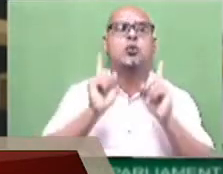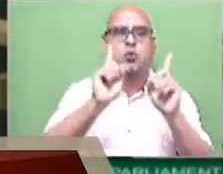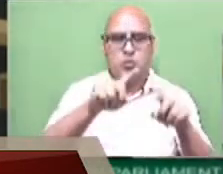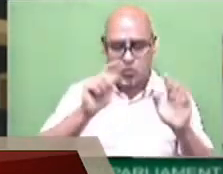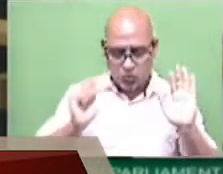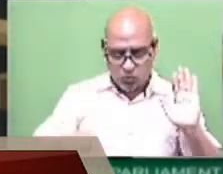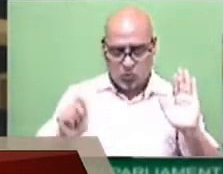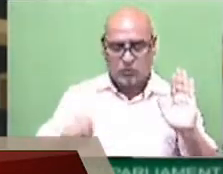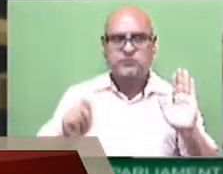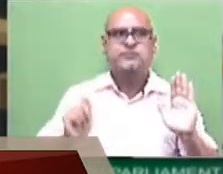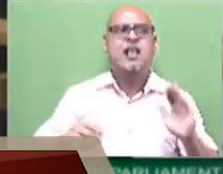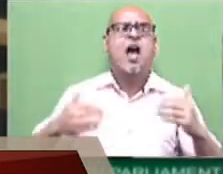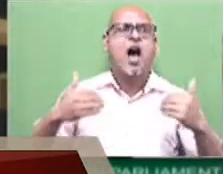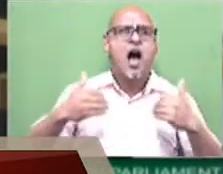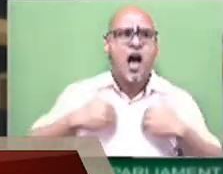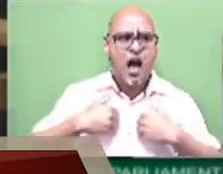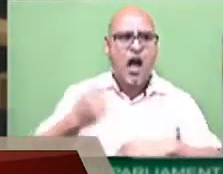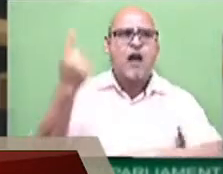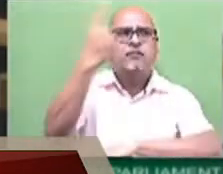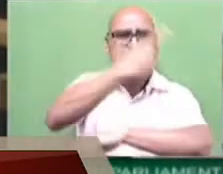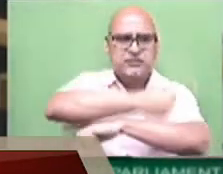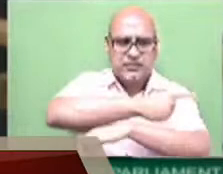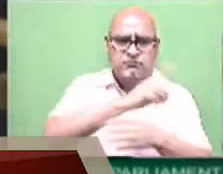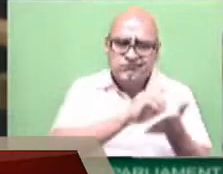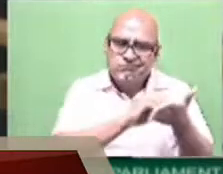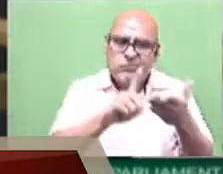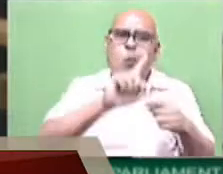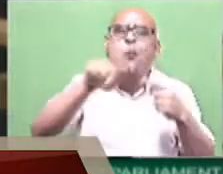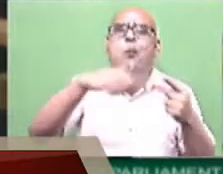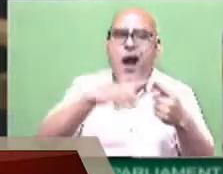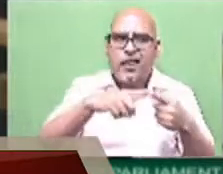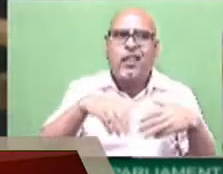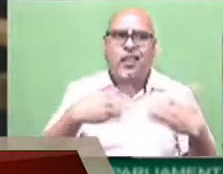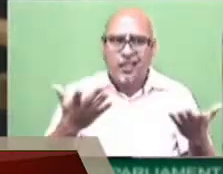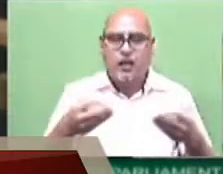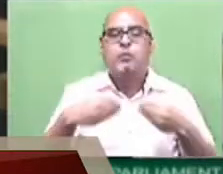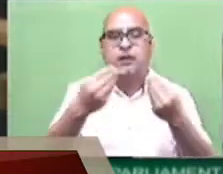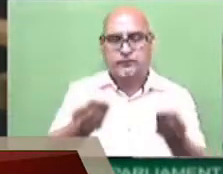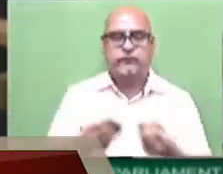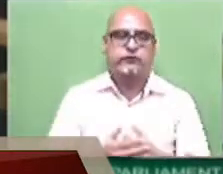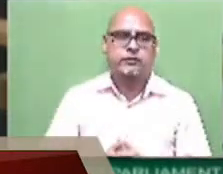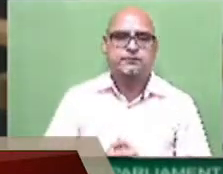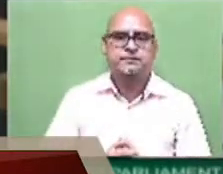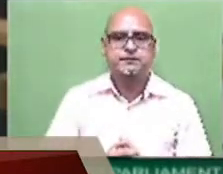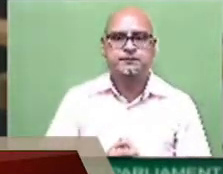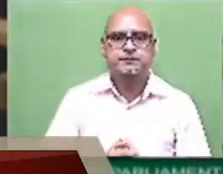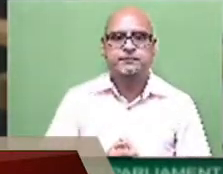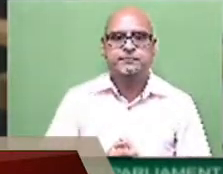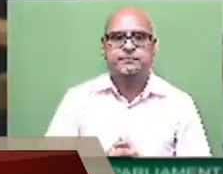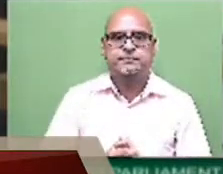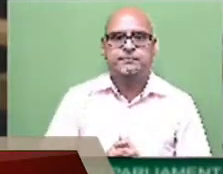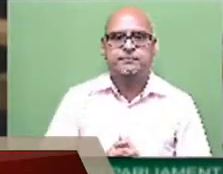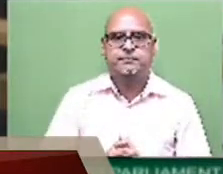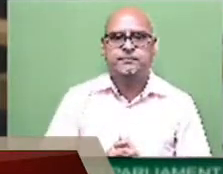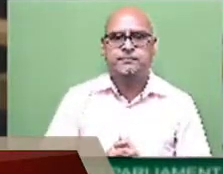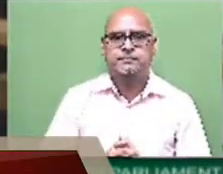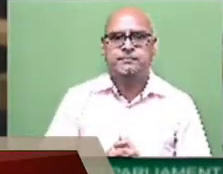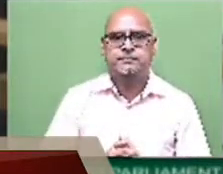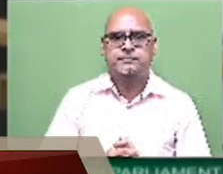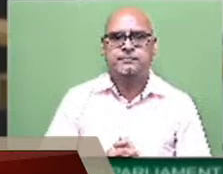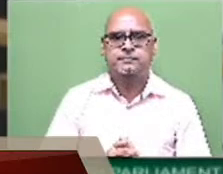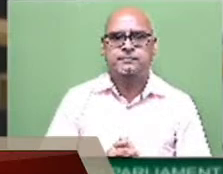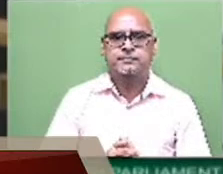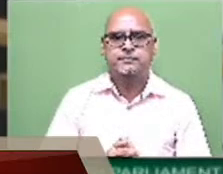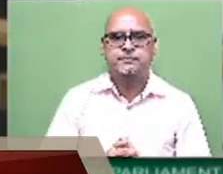we are trying to understand that procedure of an appeal for the payment of a fine. That